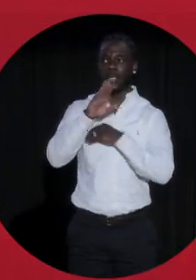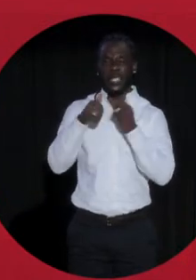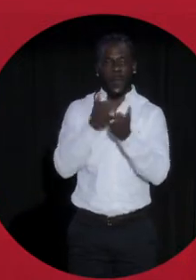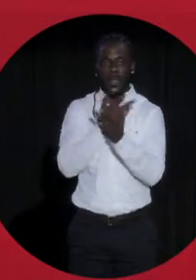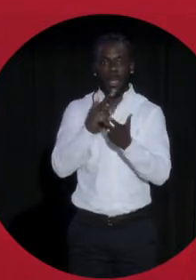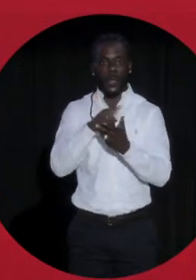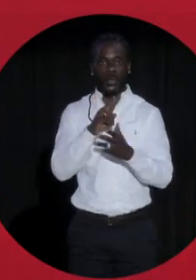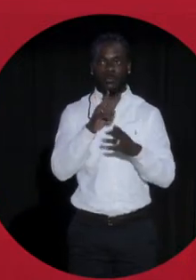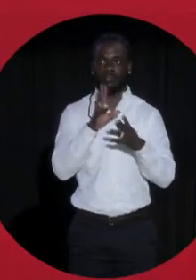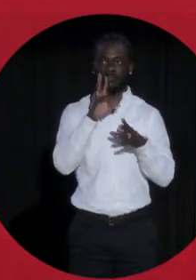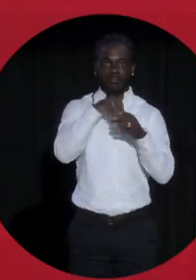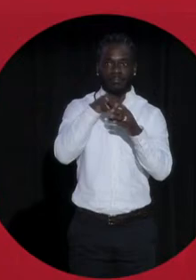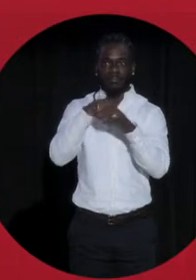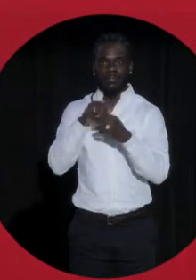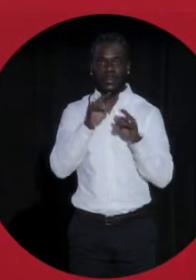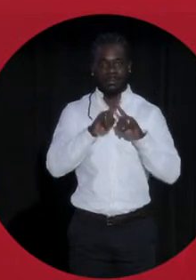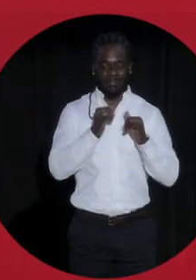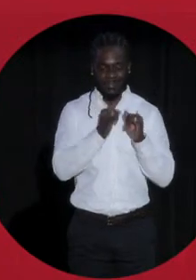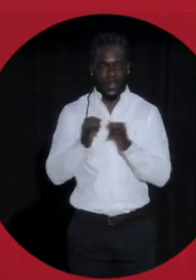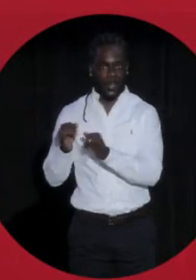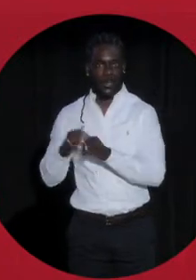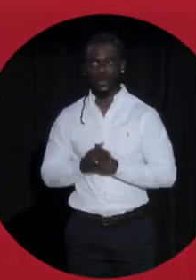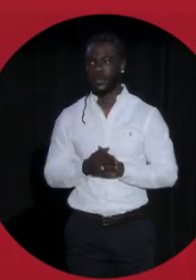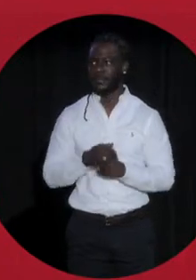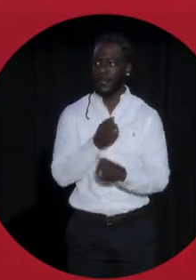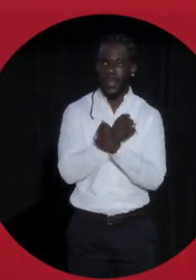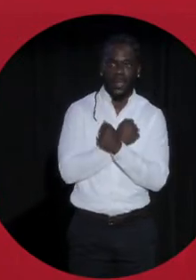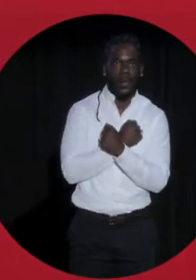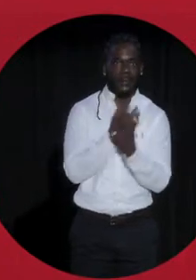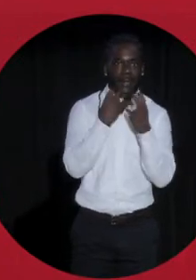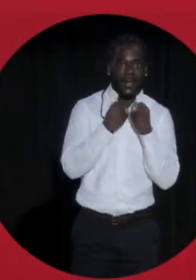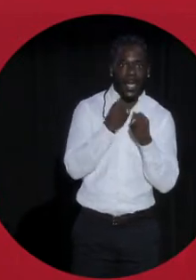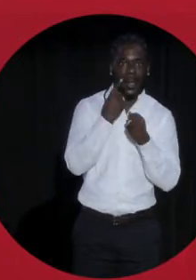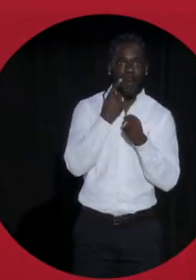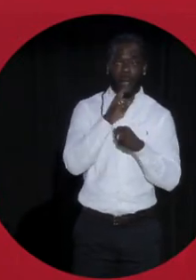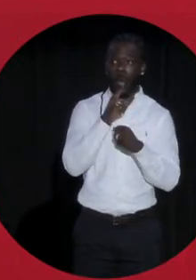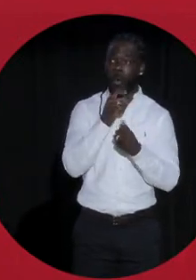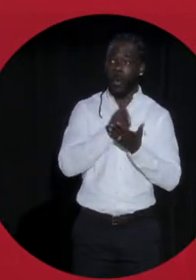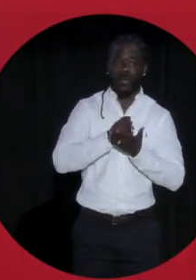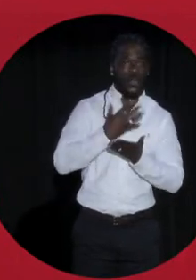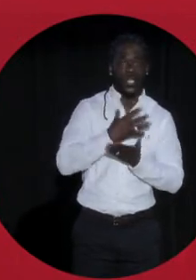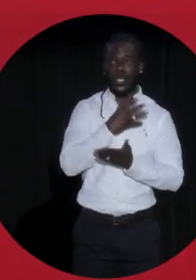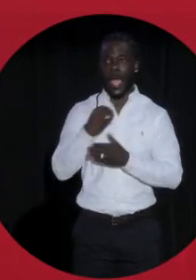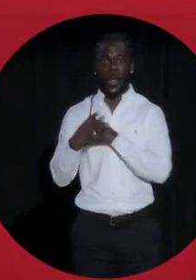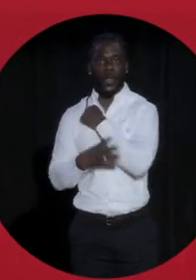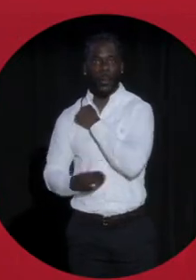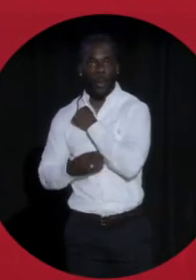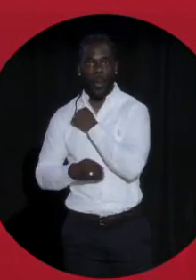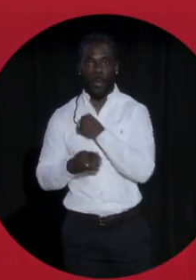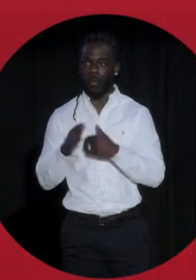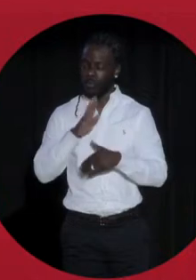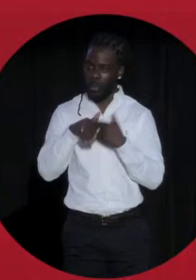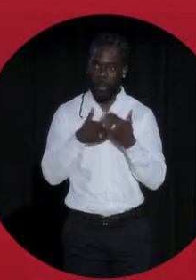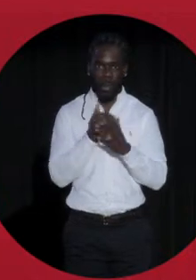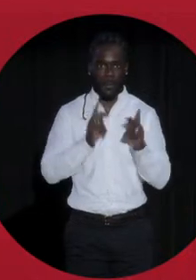individuals. Love to care not only for the wealthy, but for the least of these among